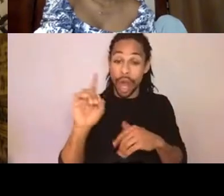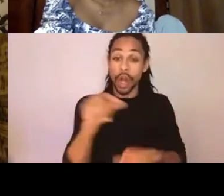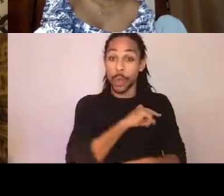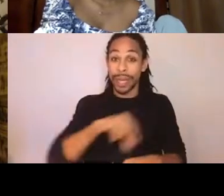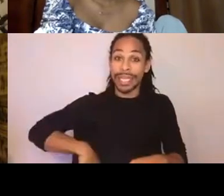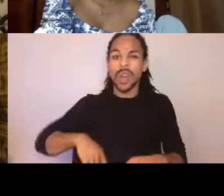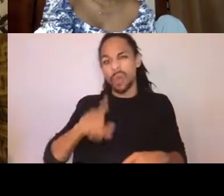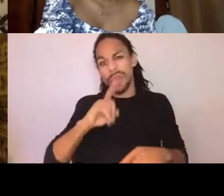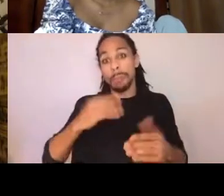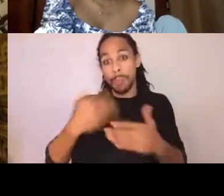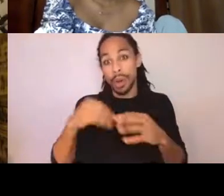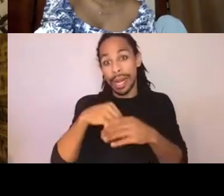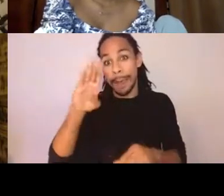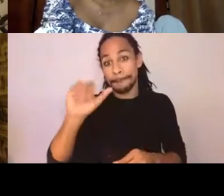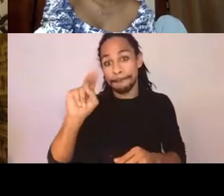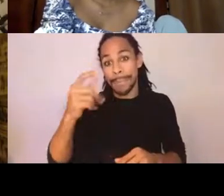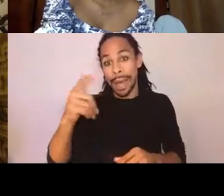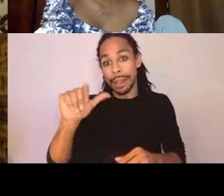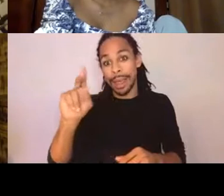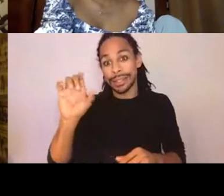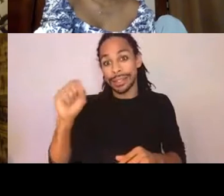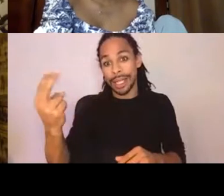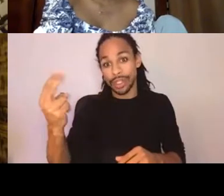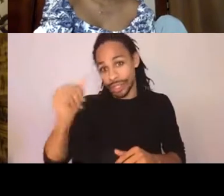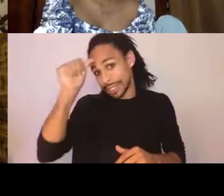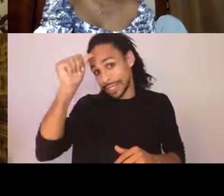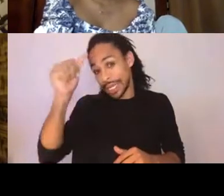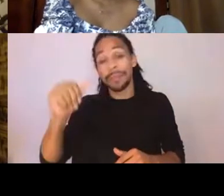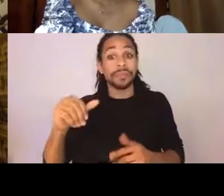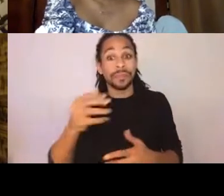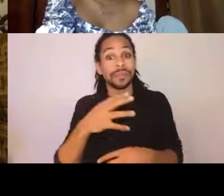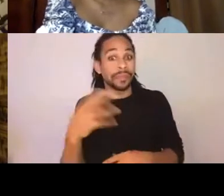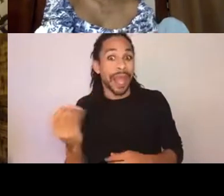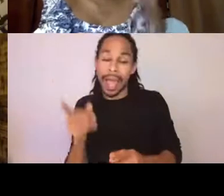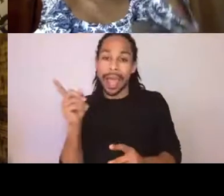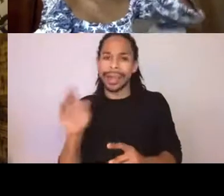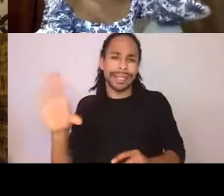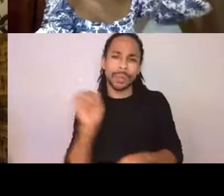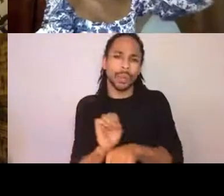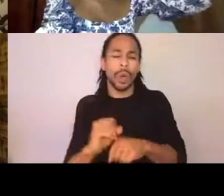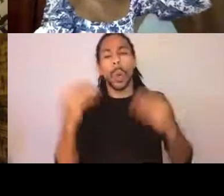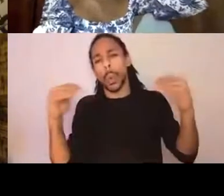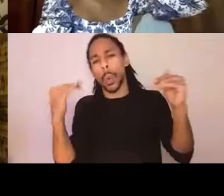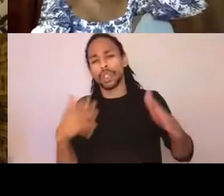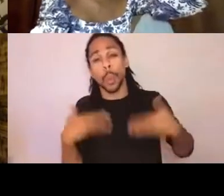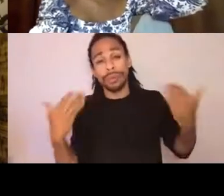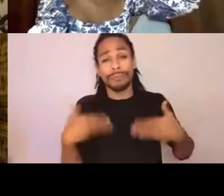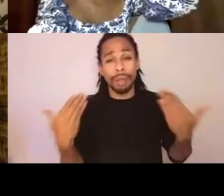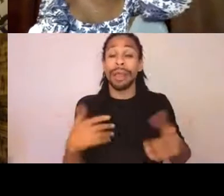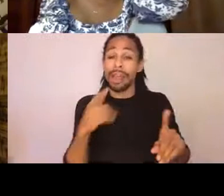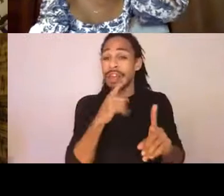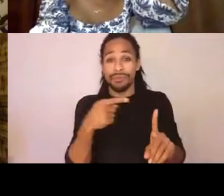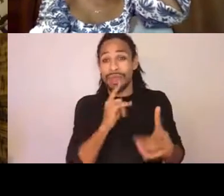born in Bangladesh. And his work is just so joyful. It embraces, you know, his identity as